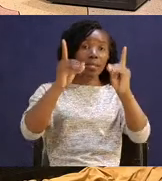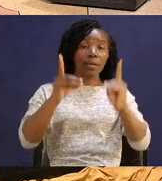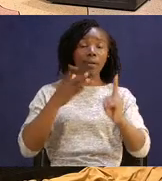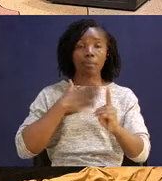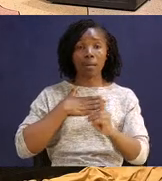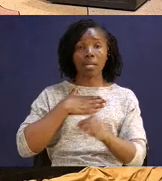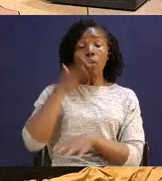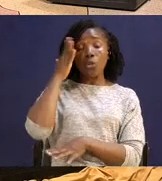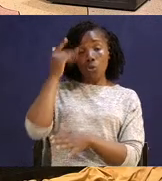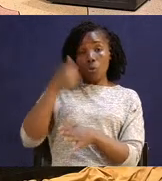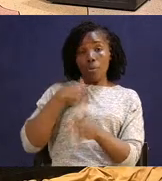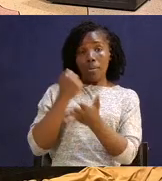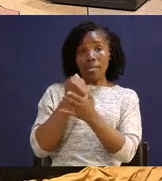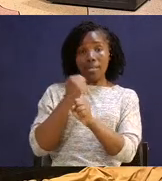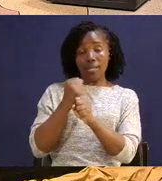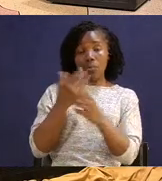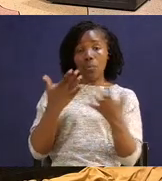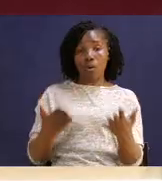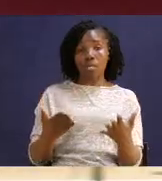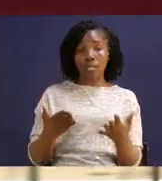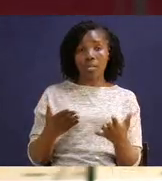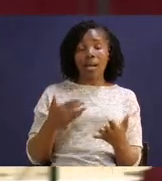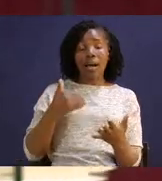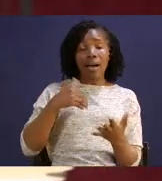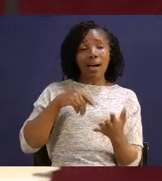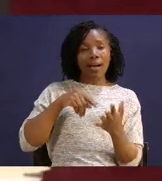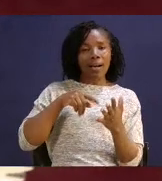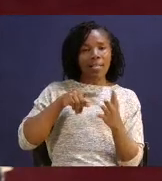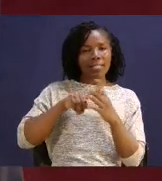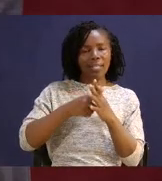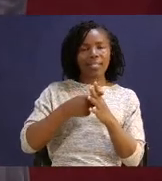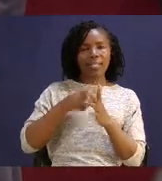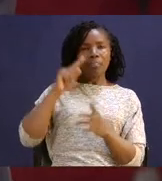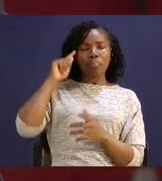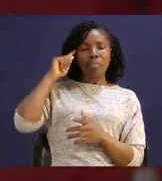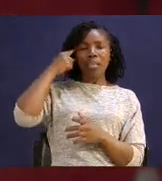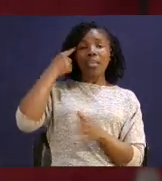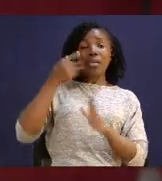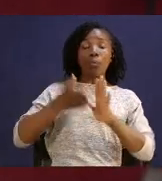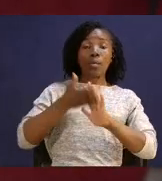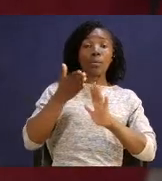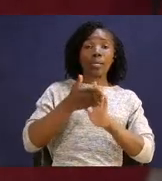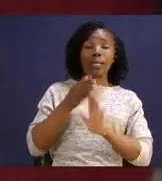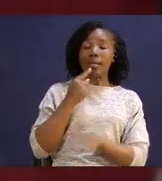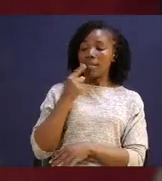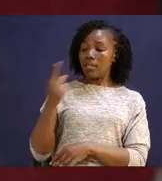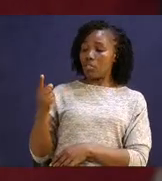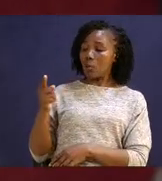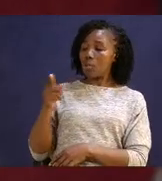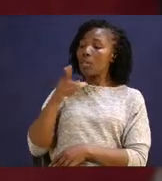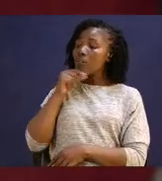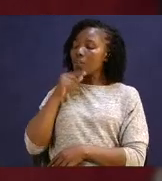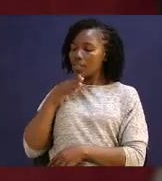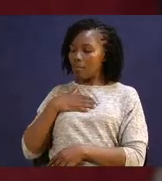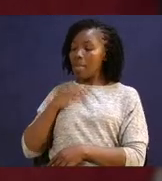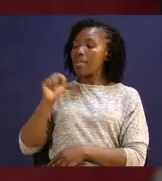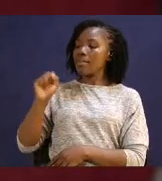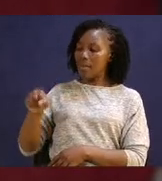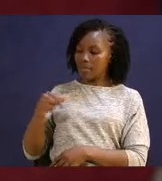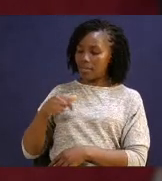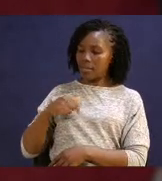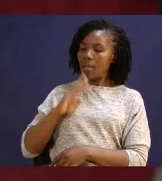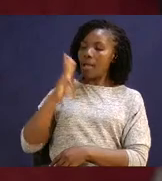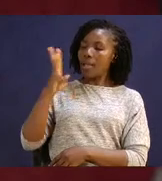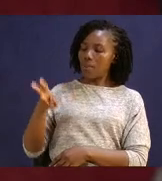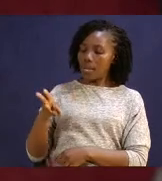Do you know what I did? Because I had to think on my feet like this. I told my dad, yes,